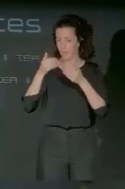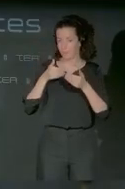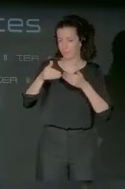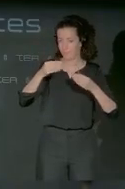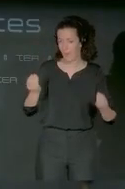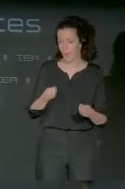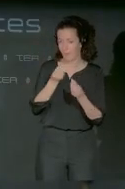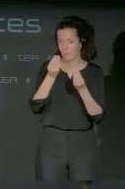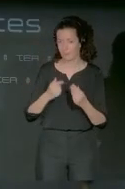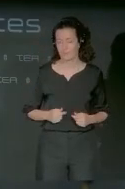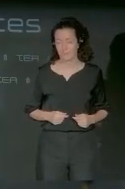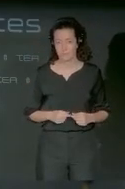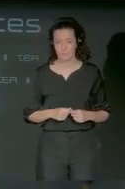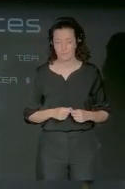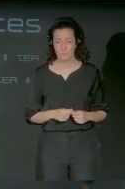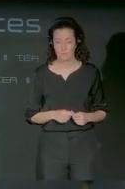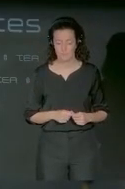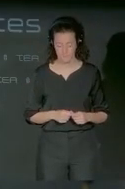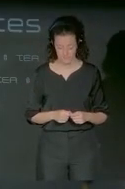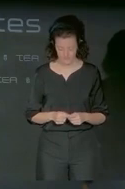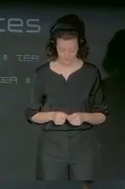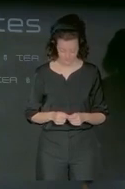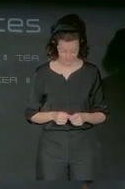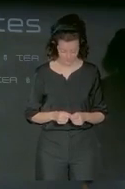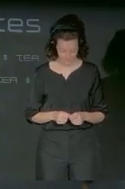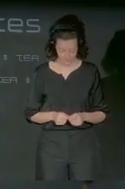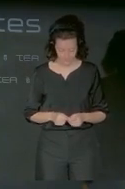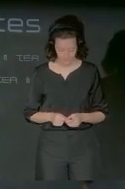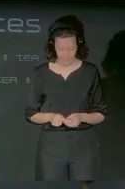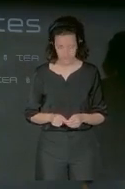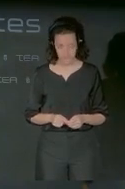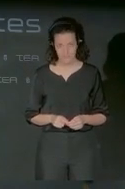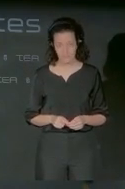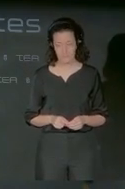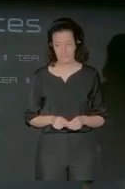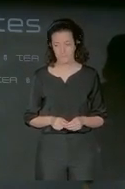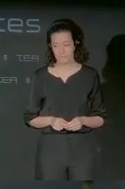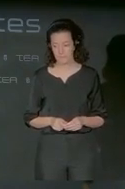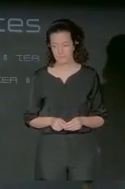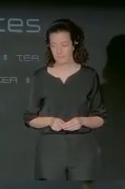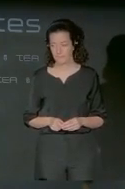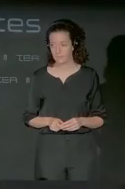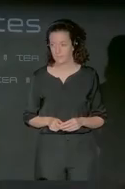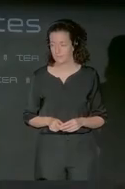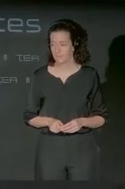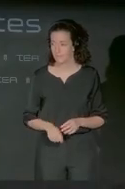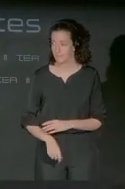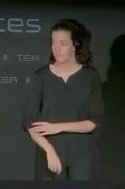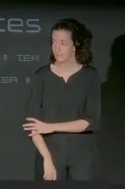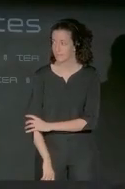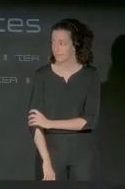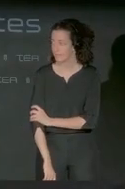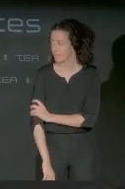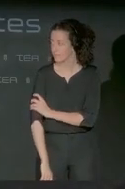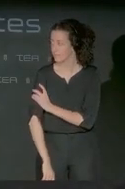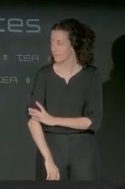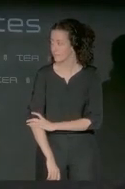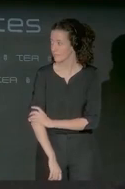Can I throw a question out there for discussion later in this session or tomorrow perhaps? Of